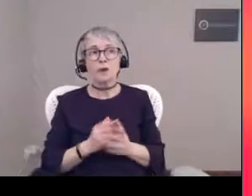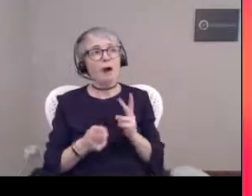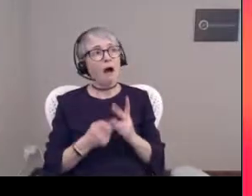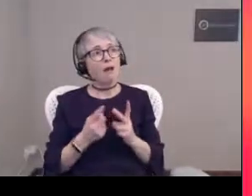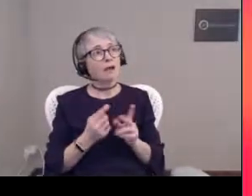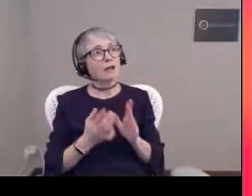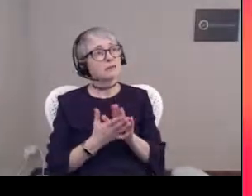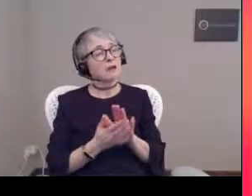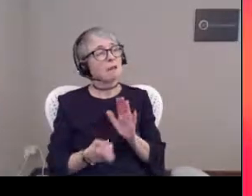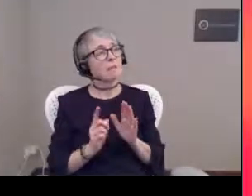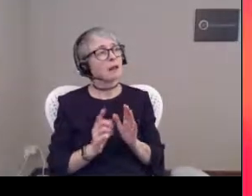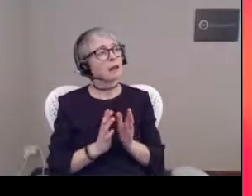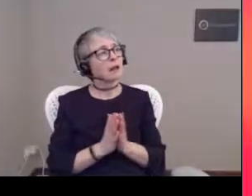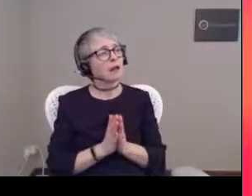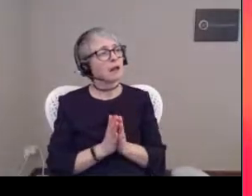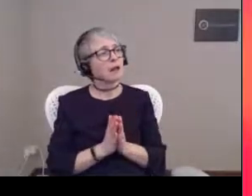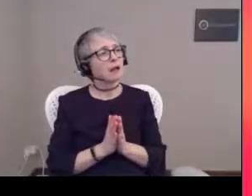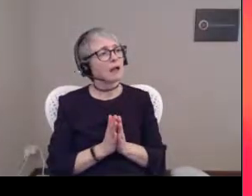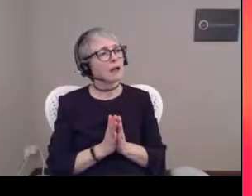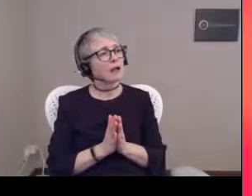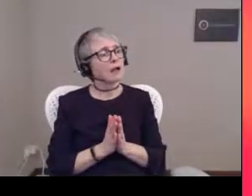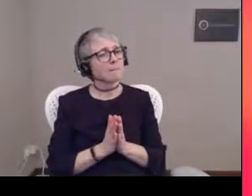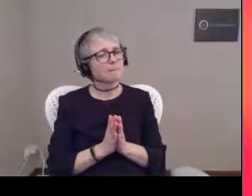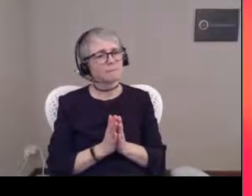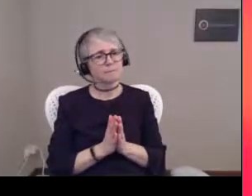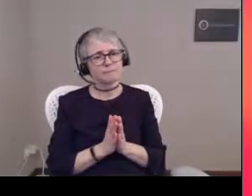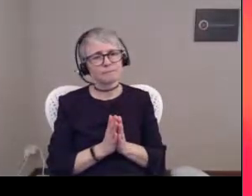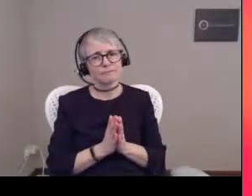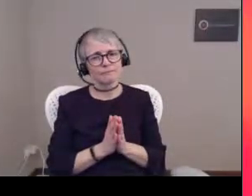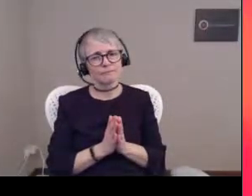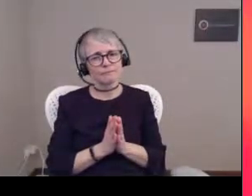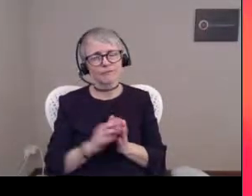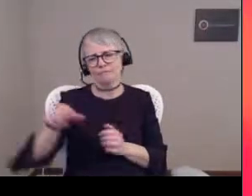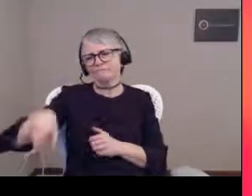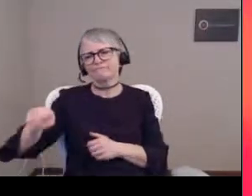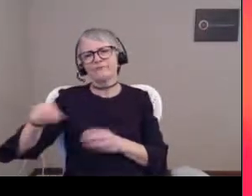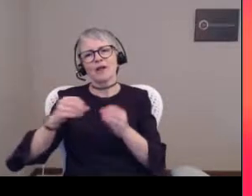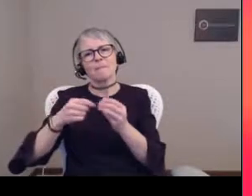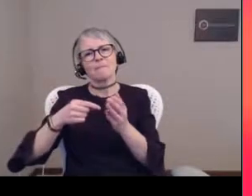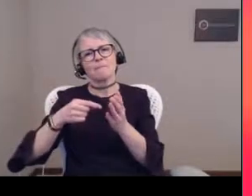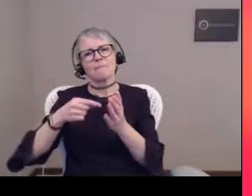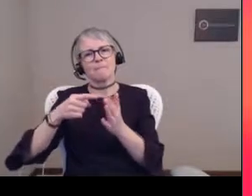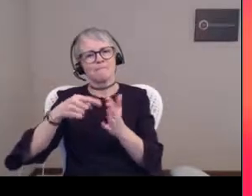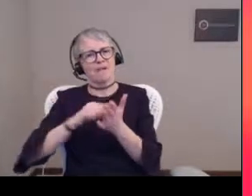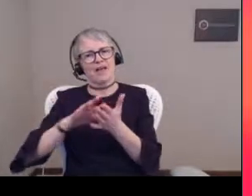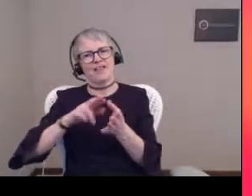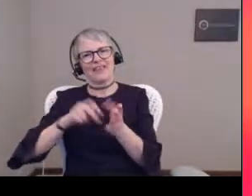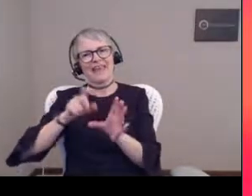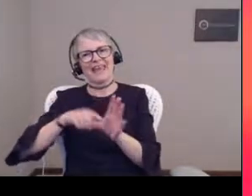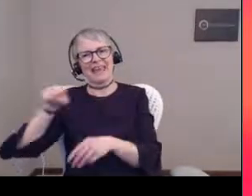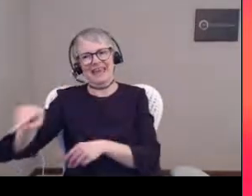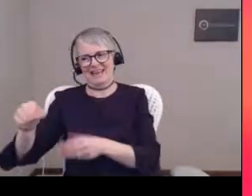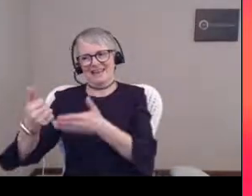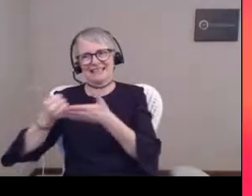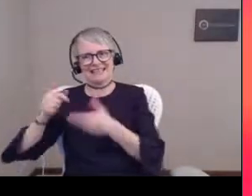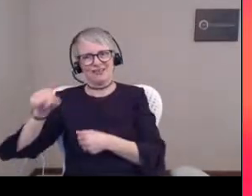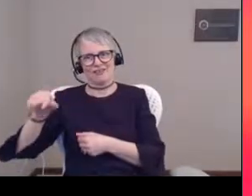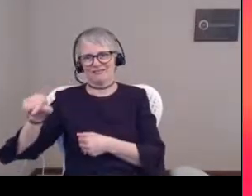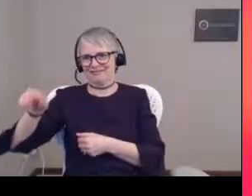a fantastic candidate called Bethany, and she is our team assistant in ITV Creative. And she